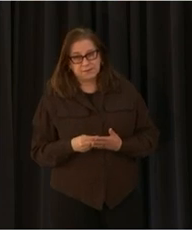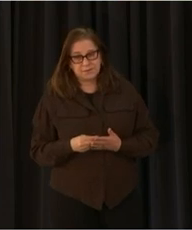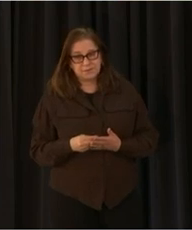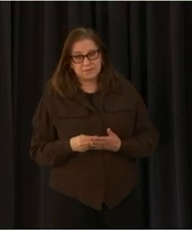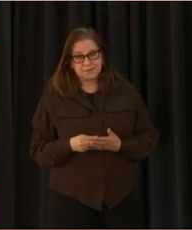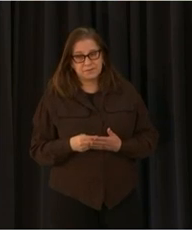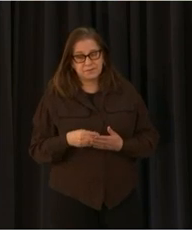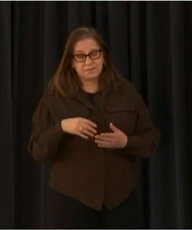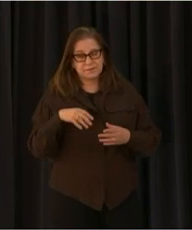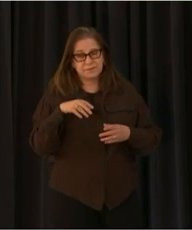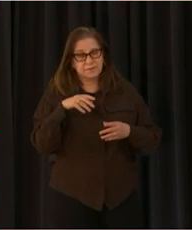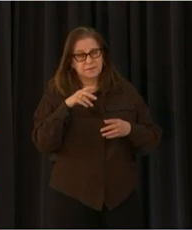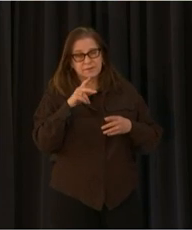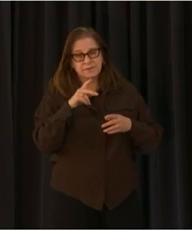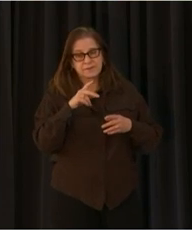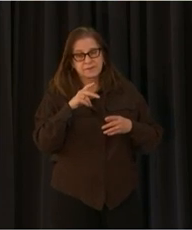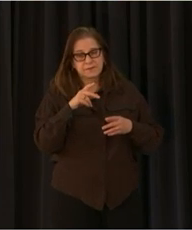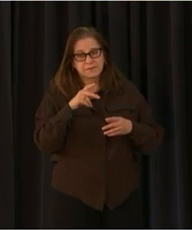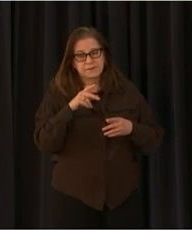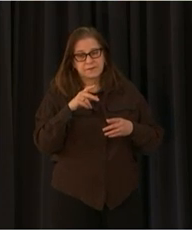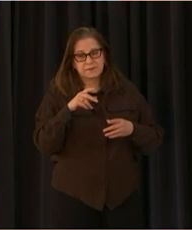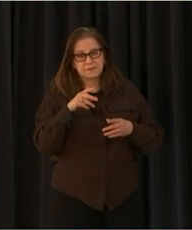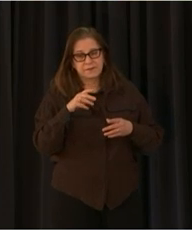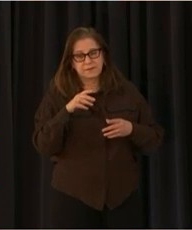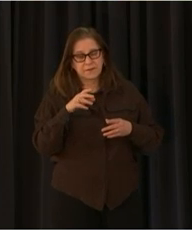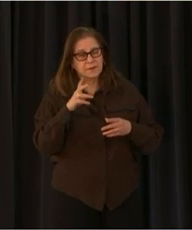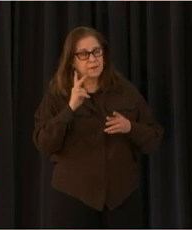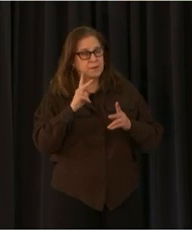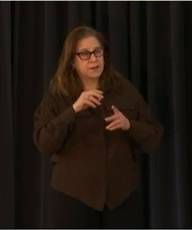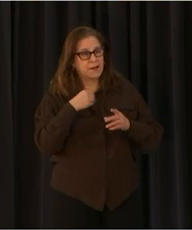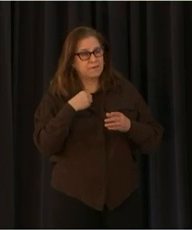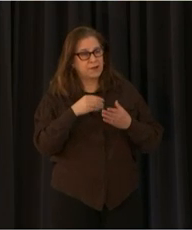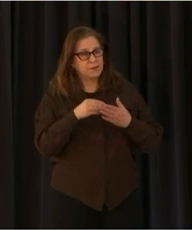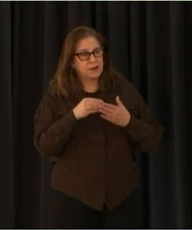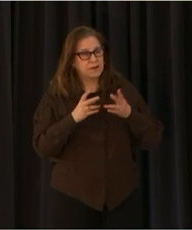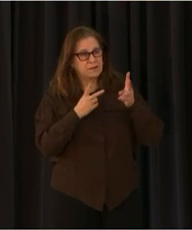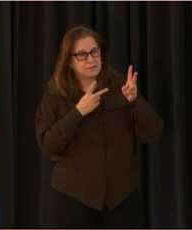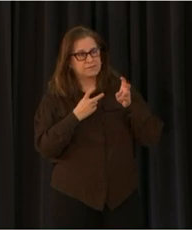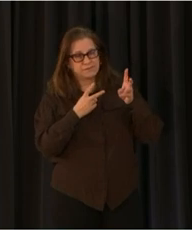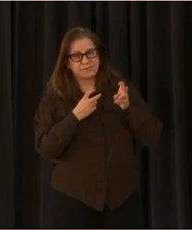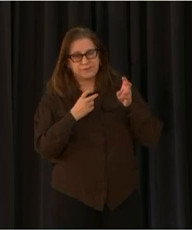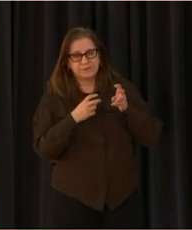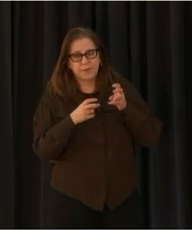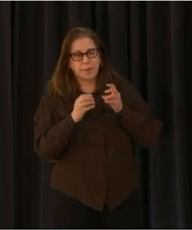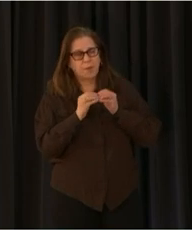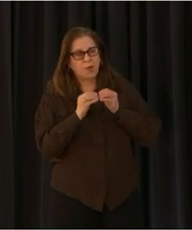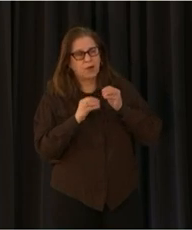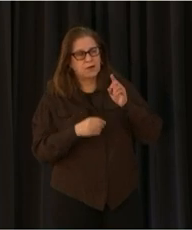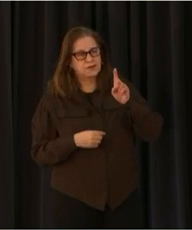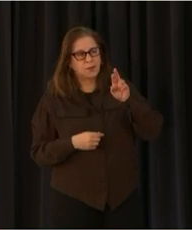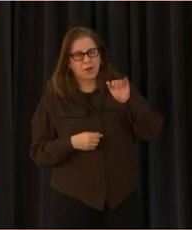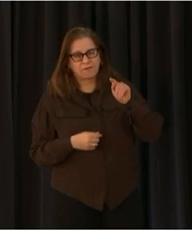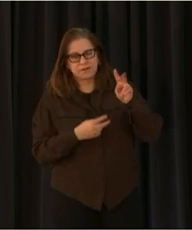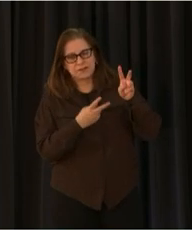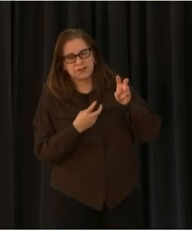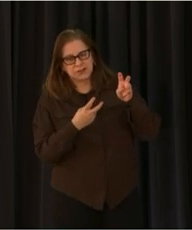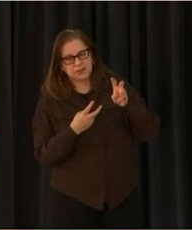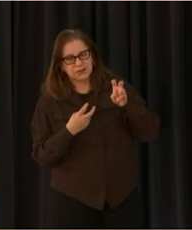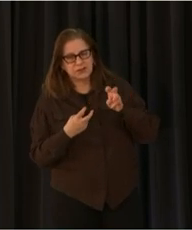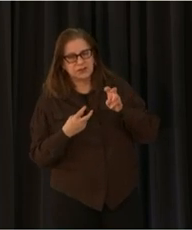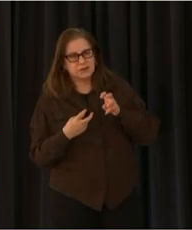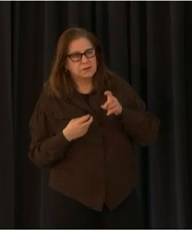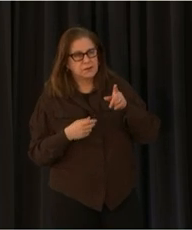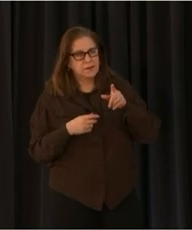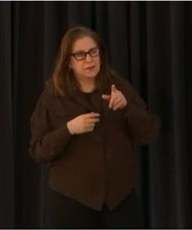are overdraft or they don't know what to do. Is there any additional support or services being made available to these people during this time while